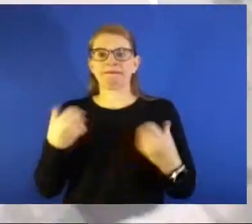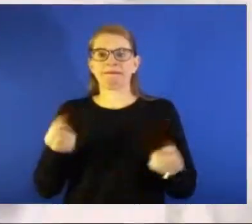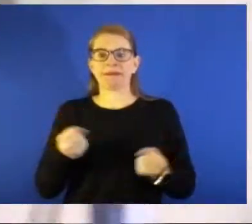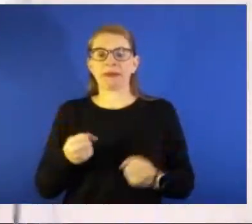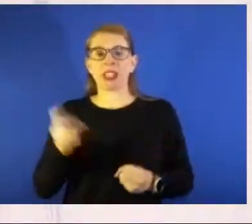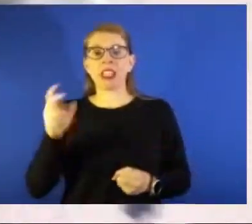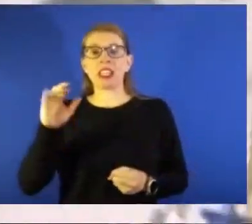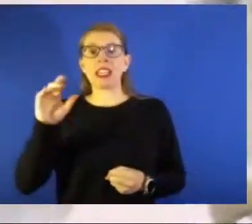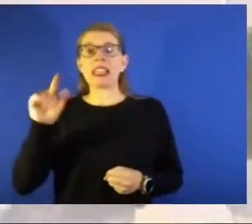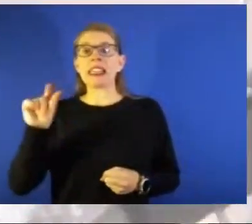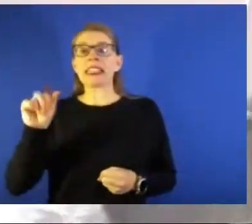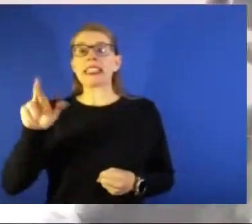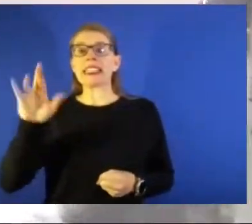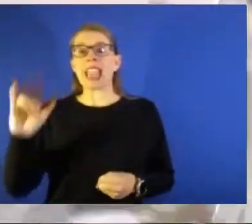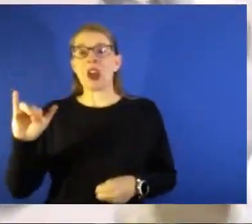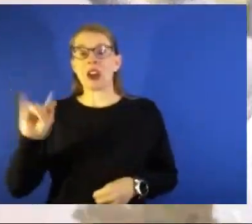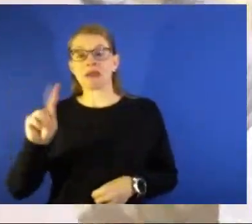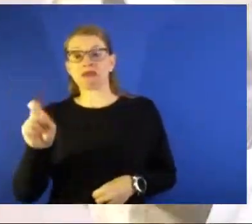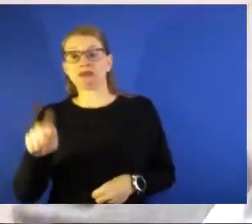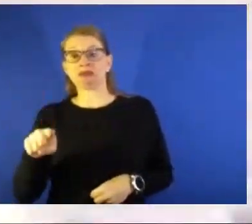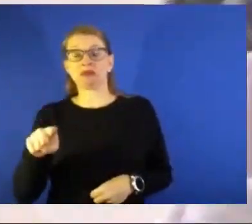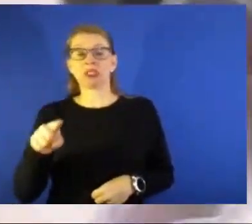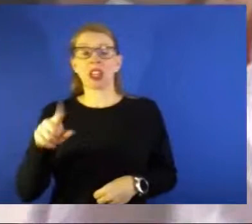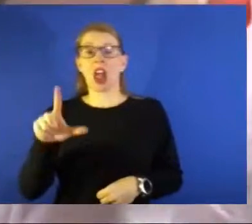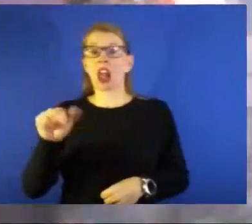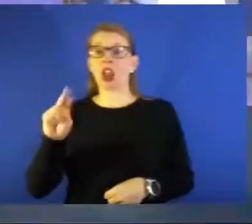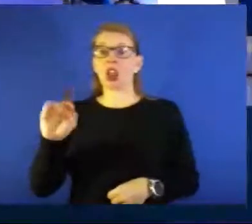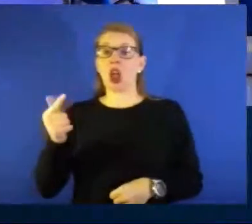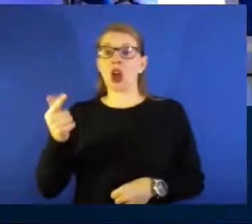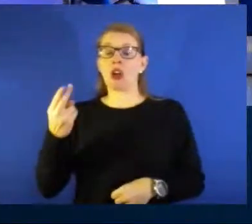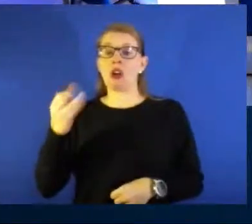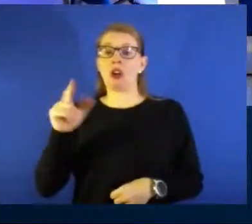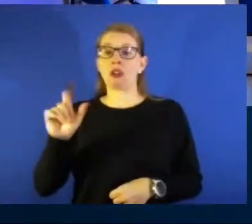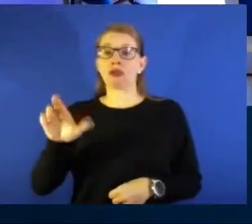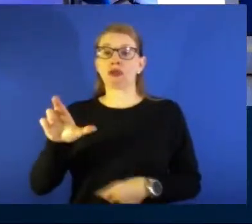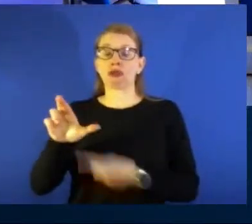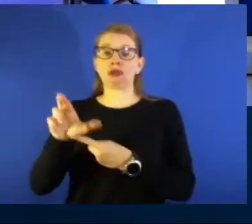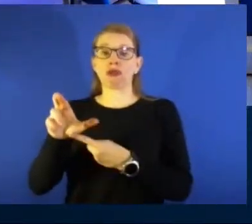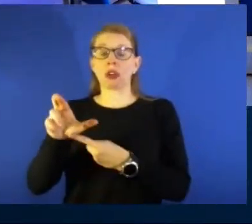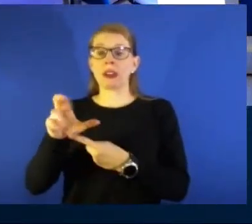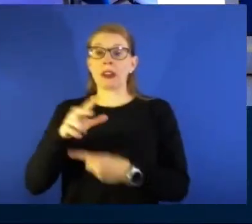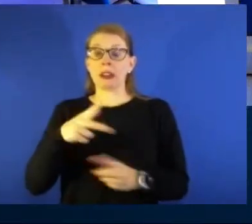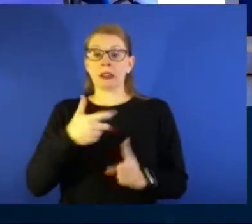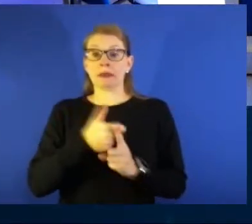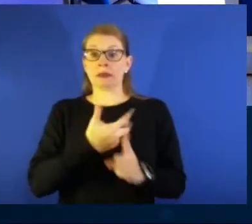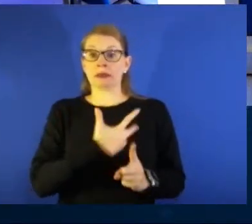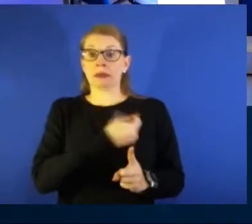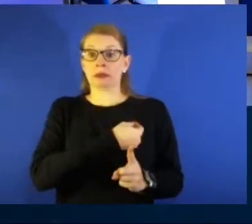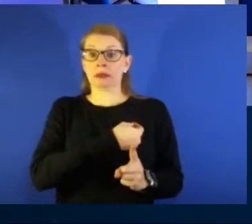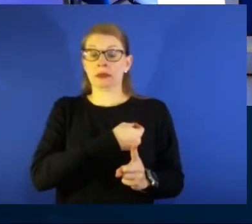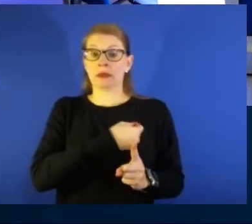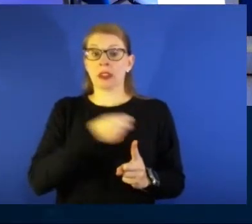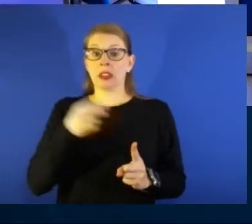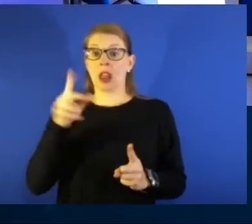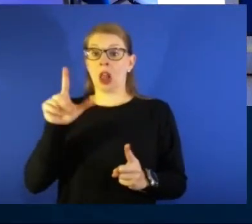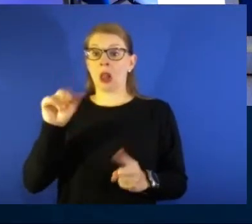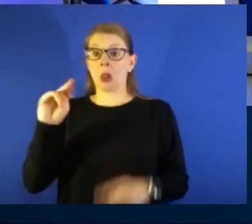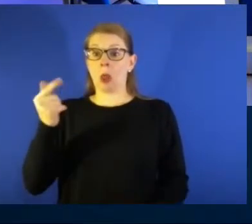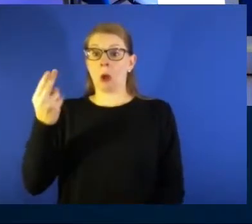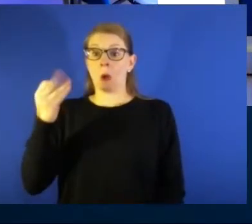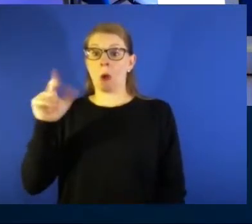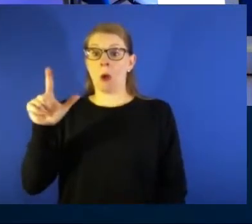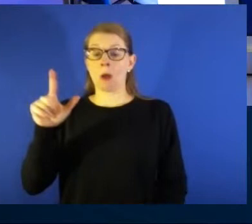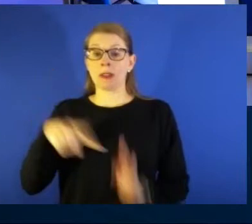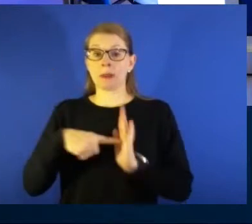regarding long haulers. Have you seen this, Dr. Hawkinson, with anyone who's been vaccinated? Are we seeing long haul symptoms with vaccinated people?